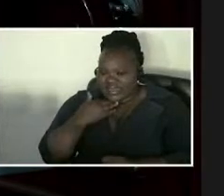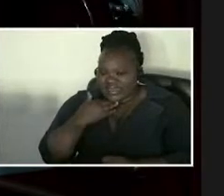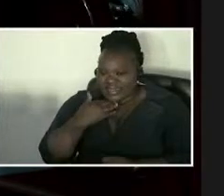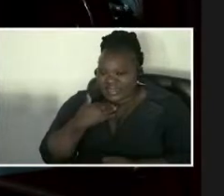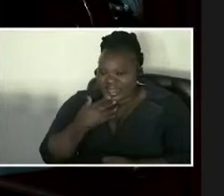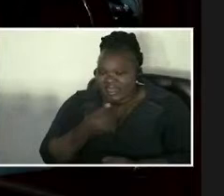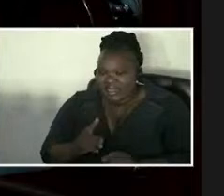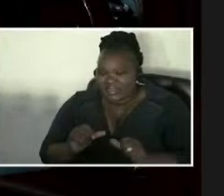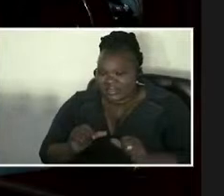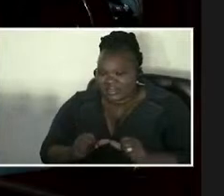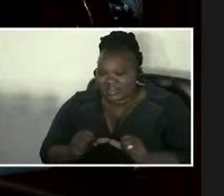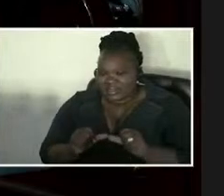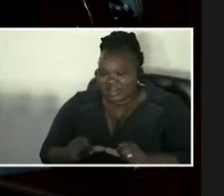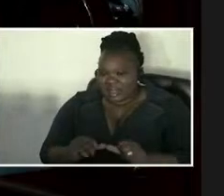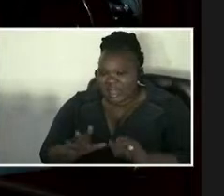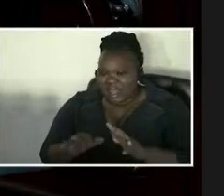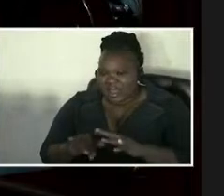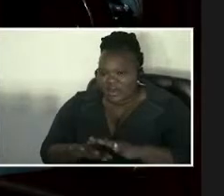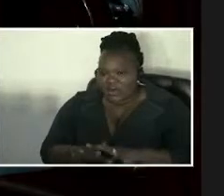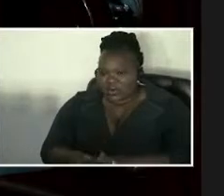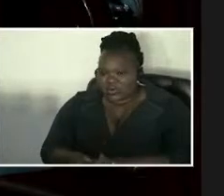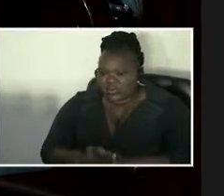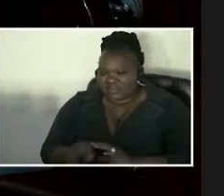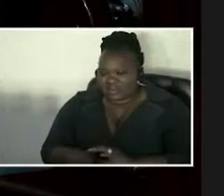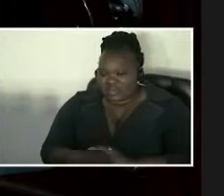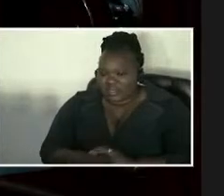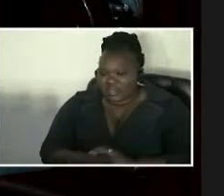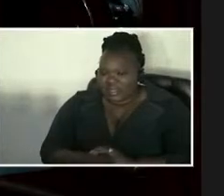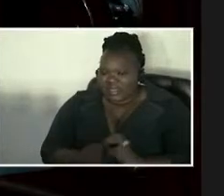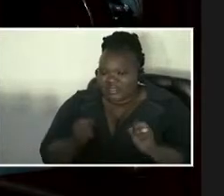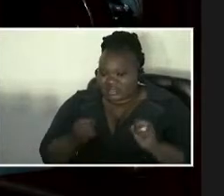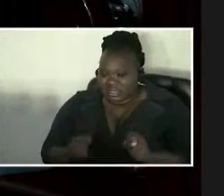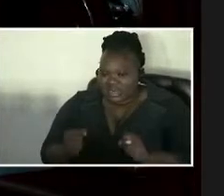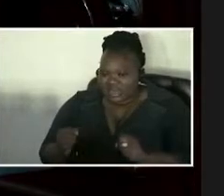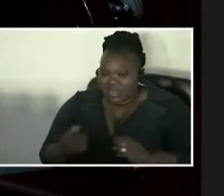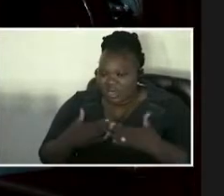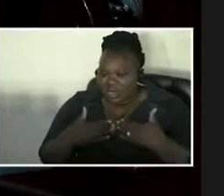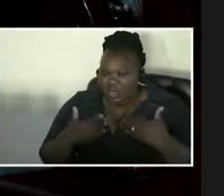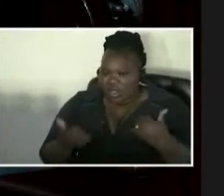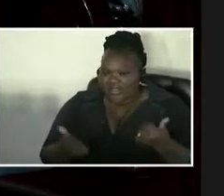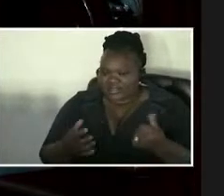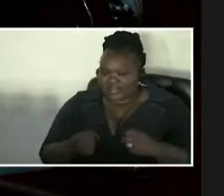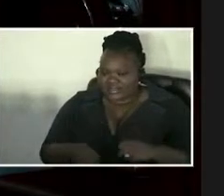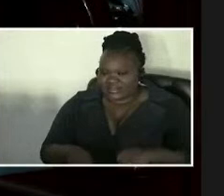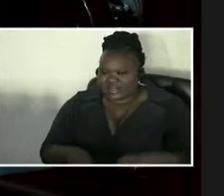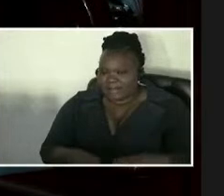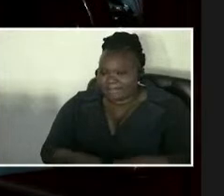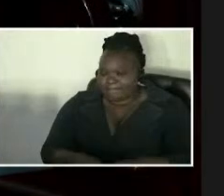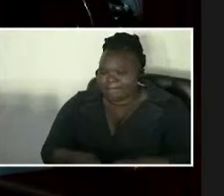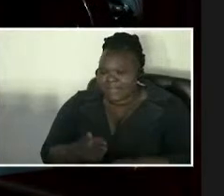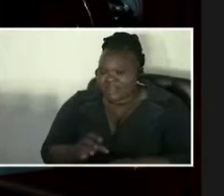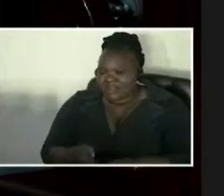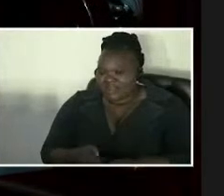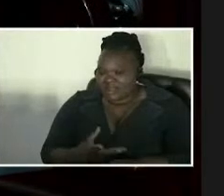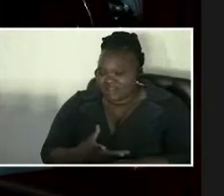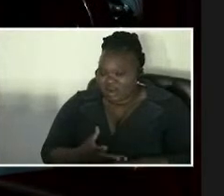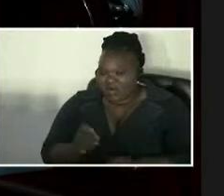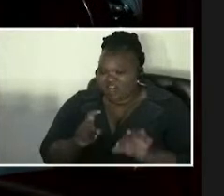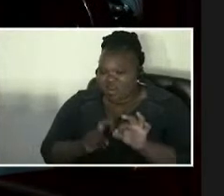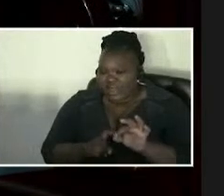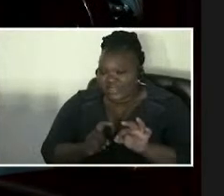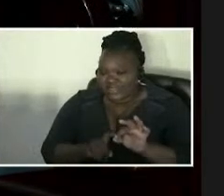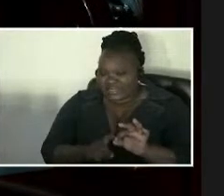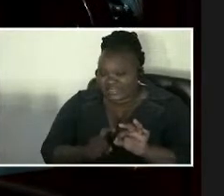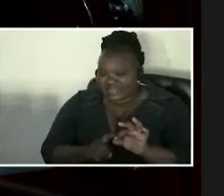resilient and inclusive strengthening the health system is critical to the supply and delivery of quality